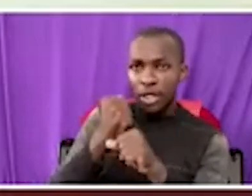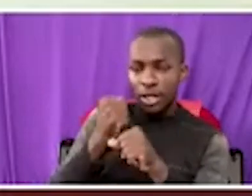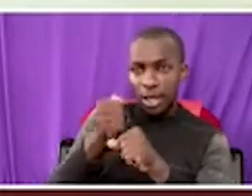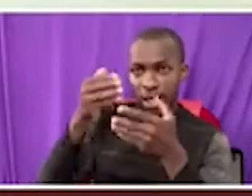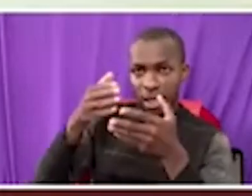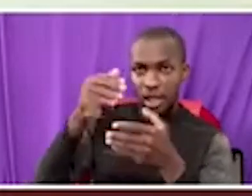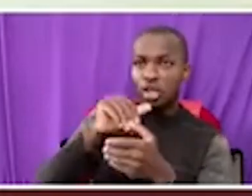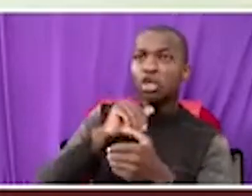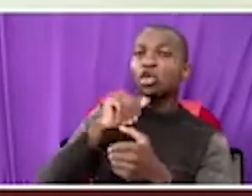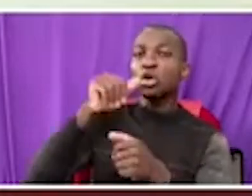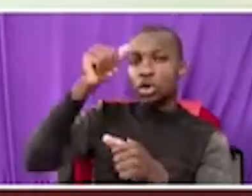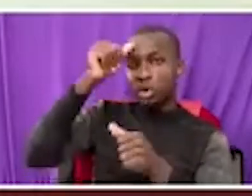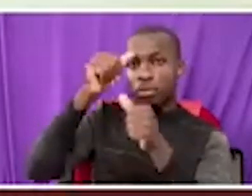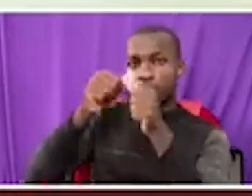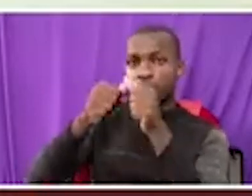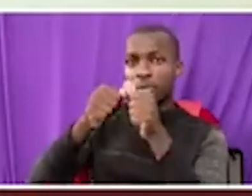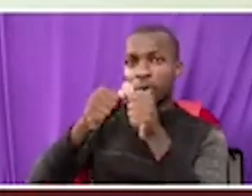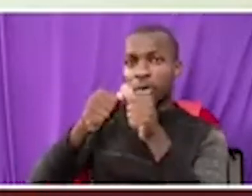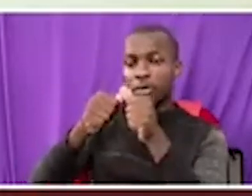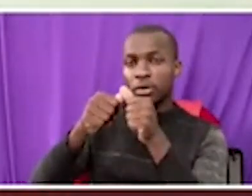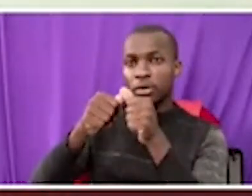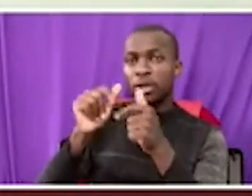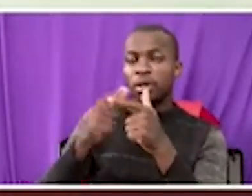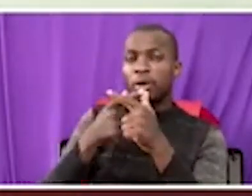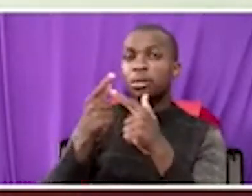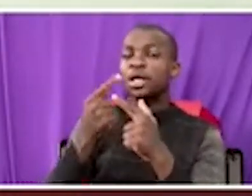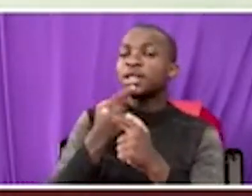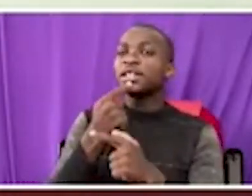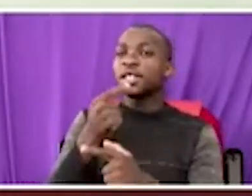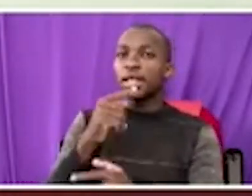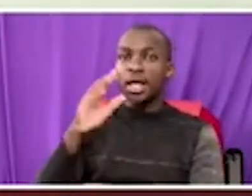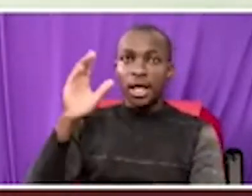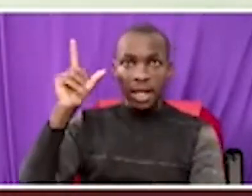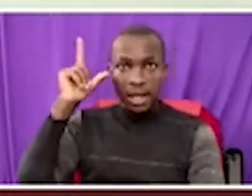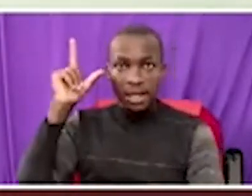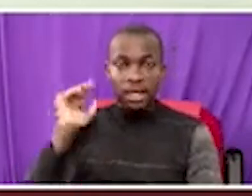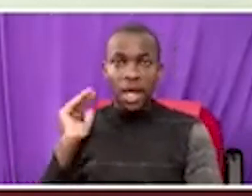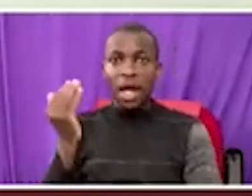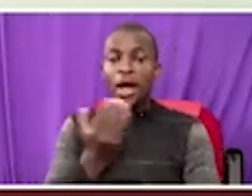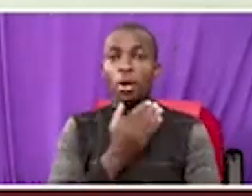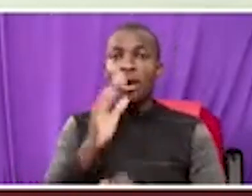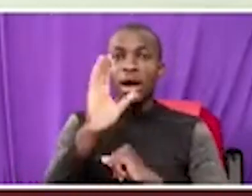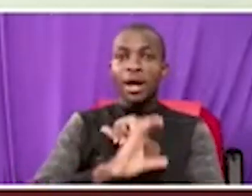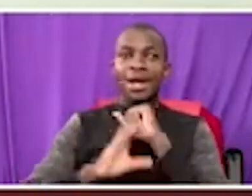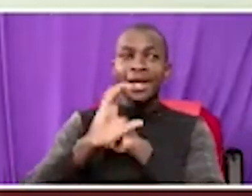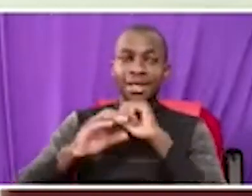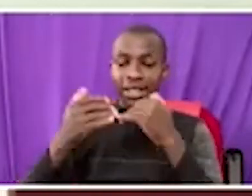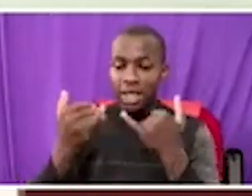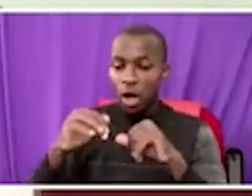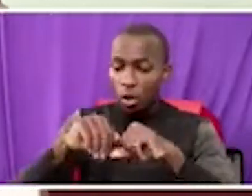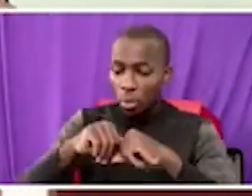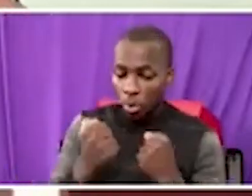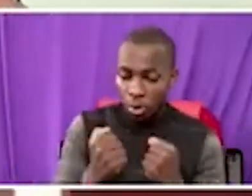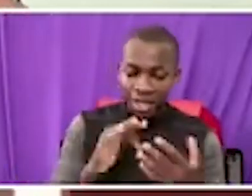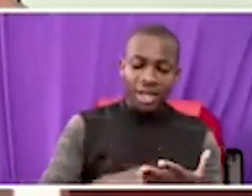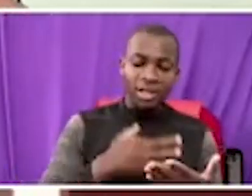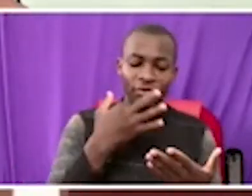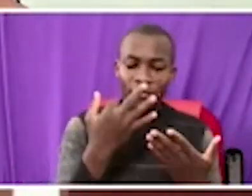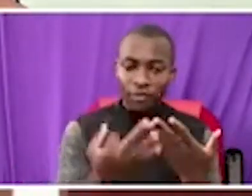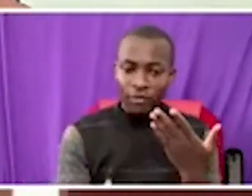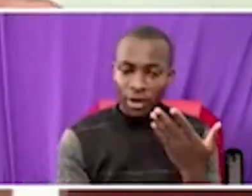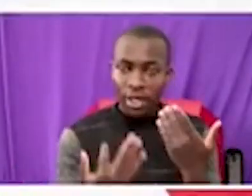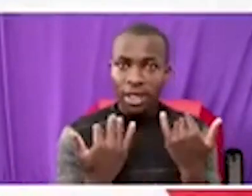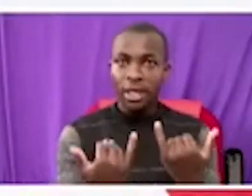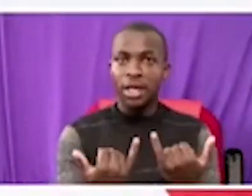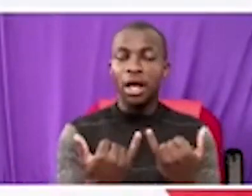don't remember. I might be mistaken about that. He said, listen, our country is broken. It's falling apart.